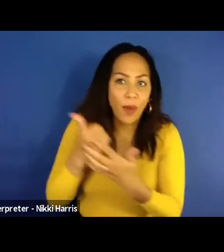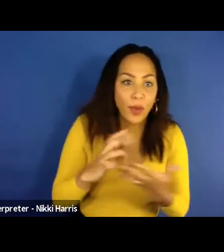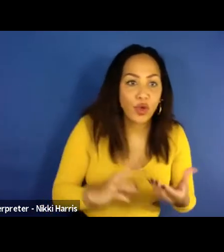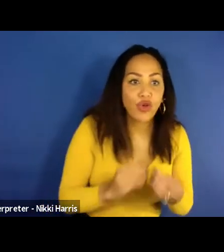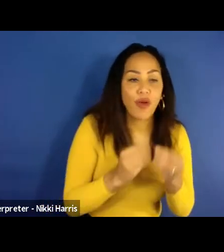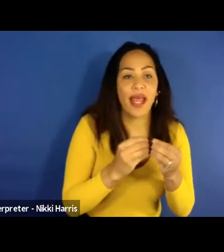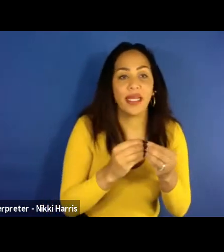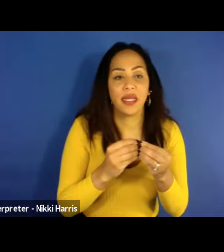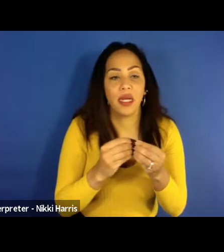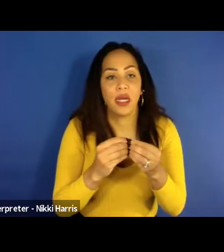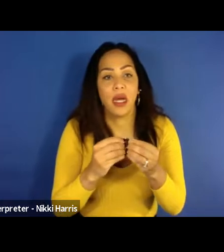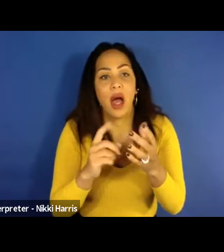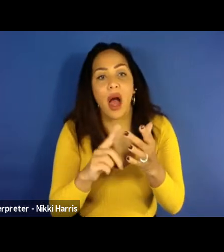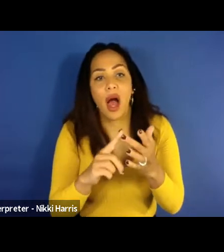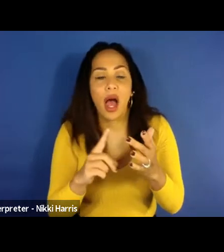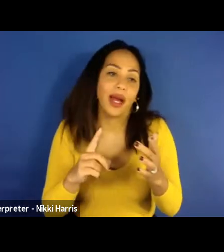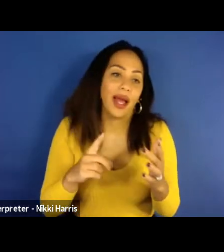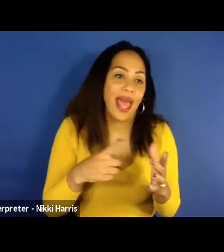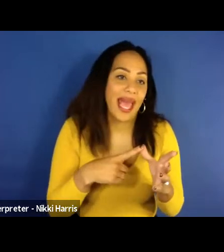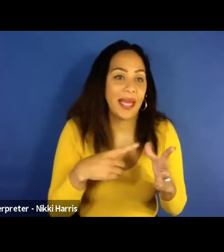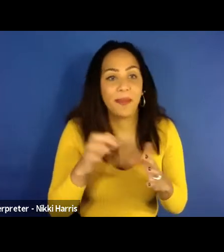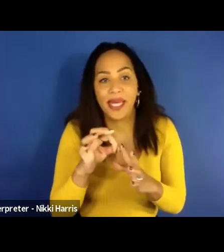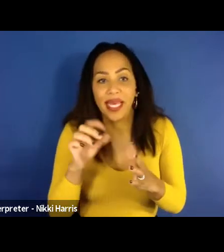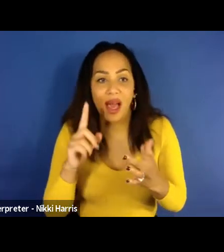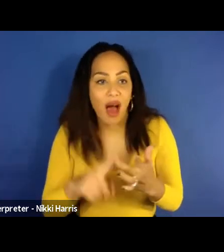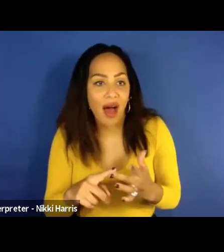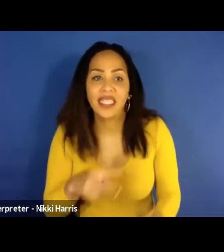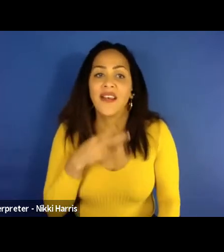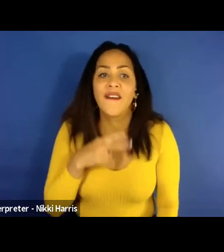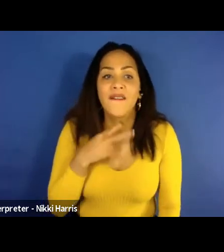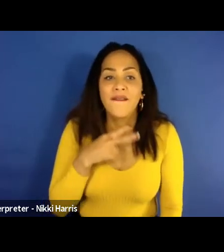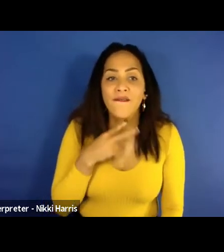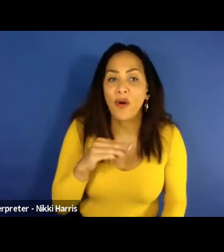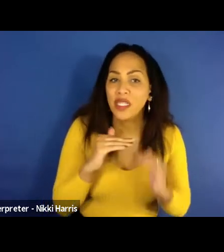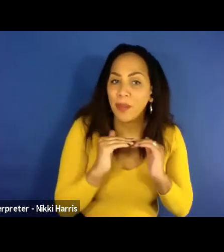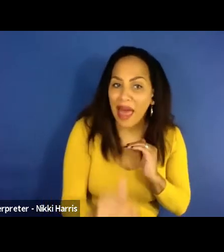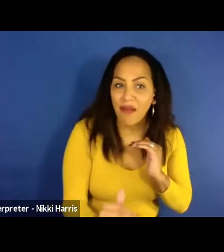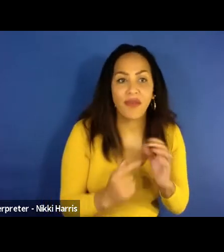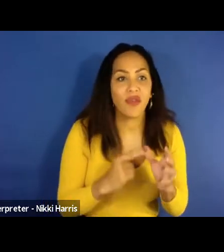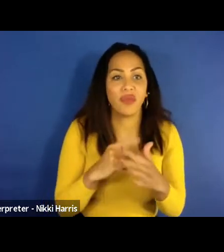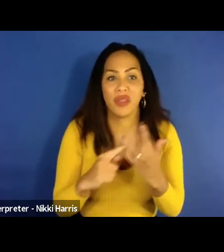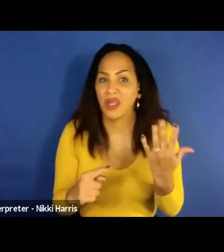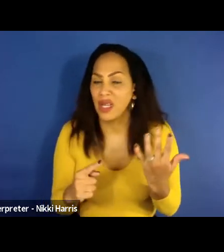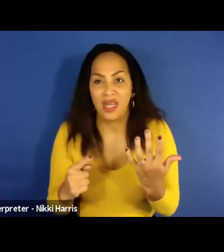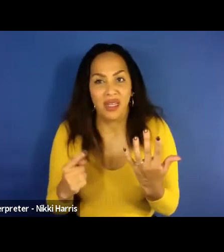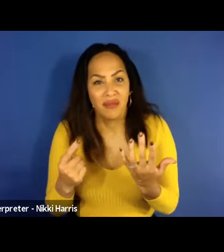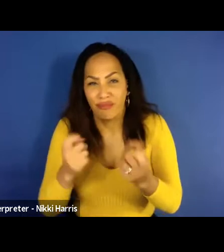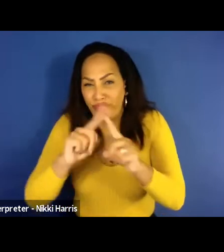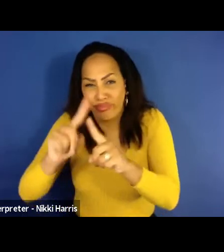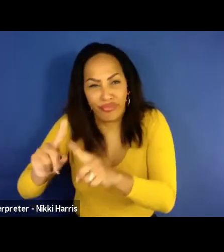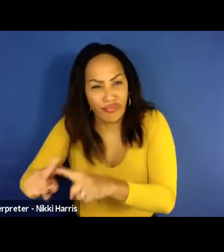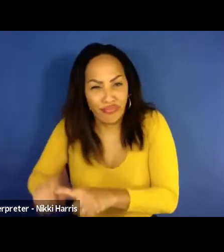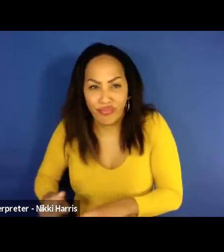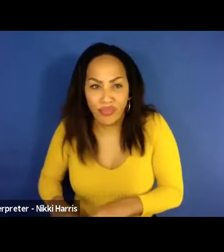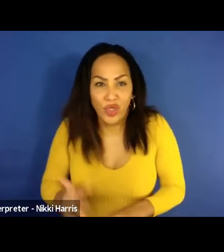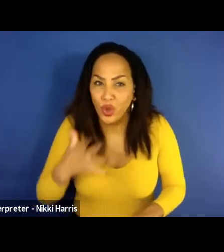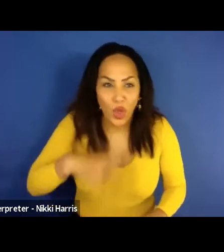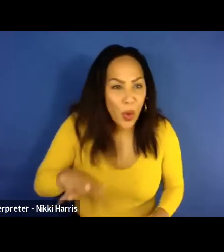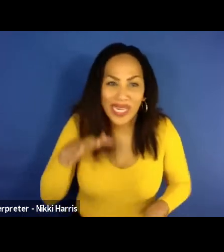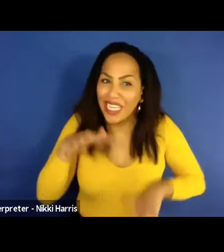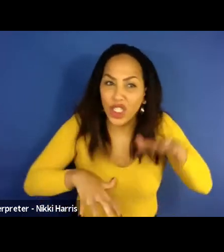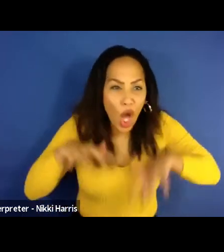APIs and voice platforms for Alexa, there whereby you do not need to know how to code. You don't need to be techie, you know?